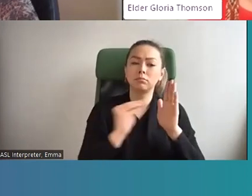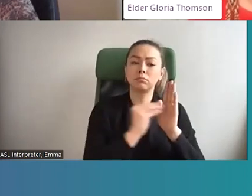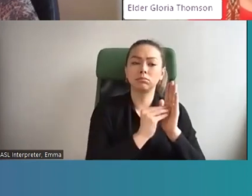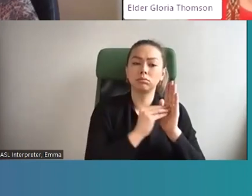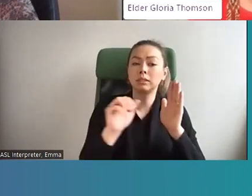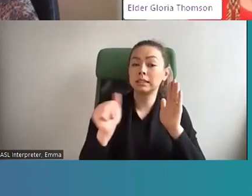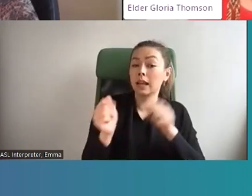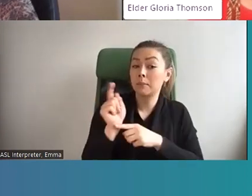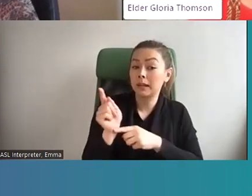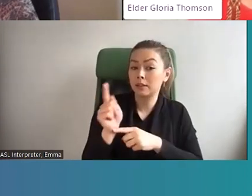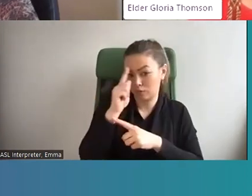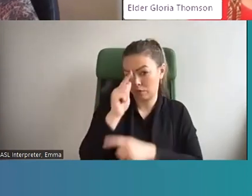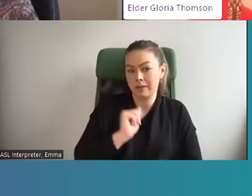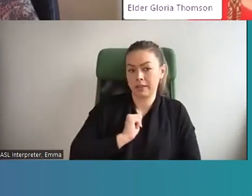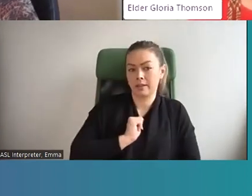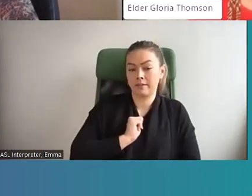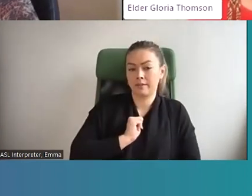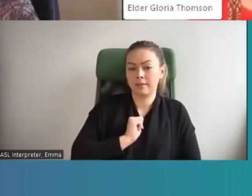some teaching.